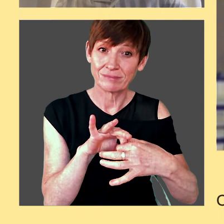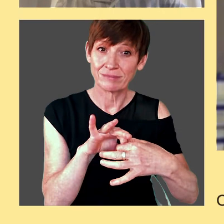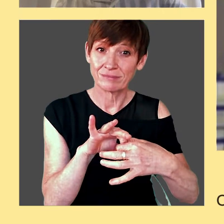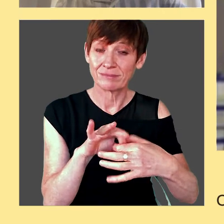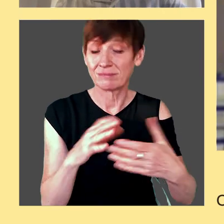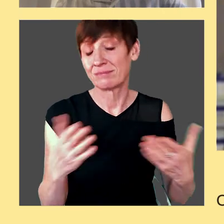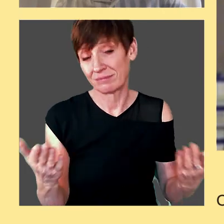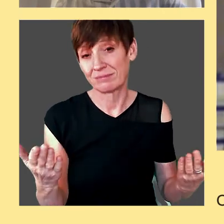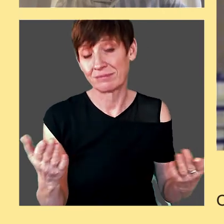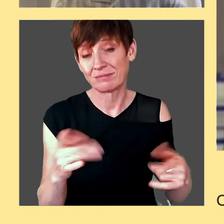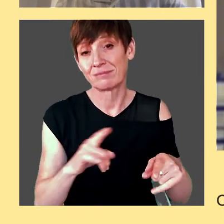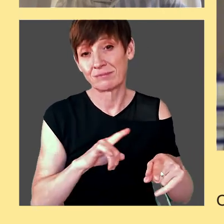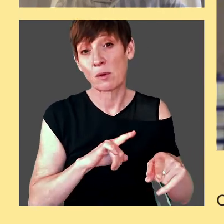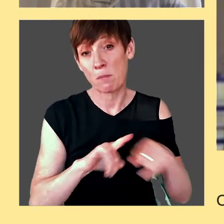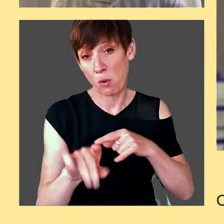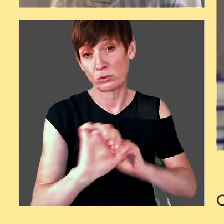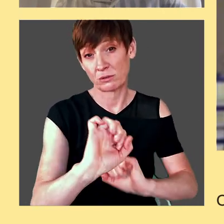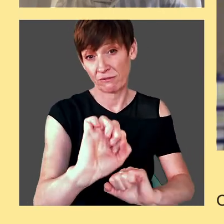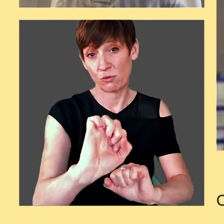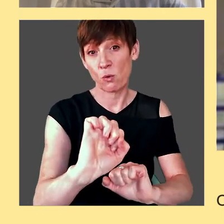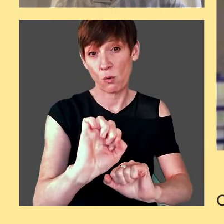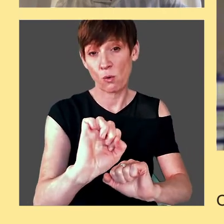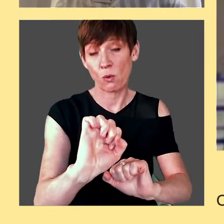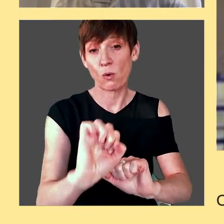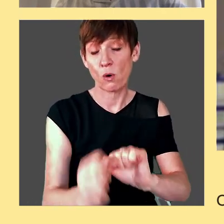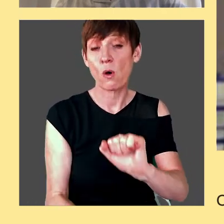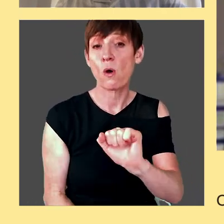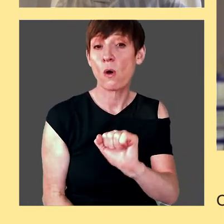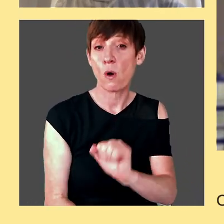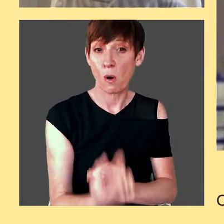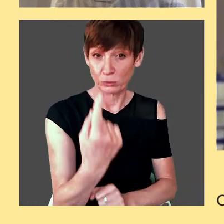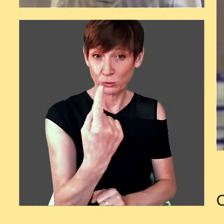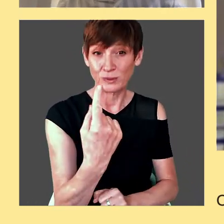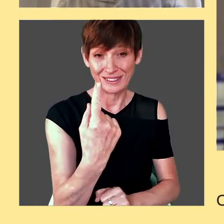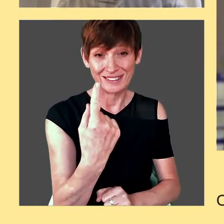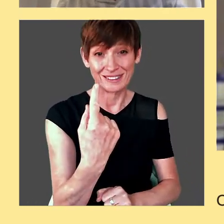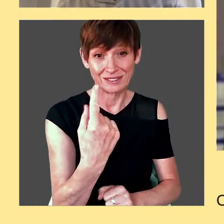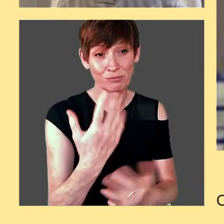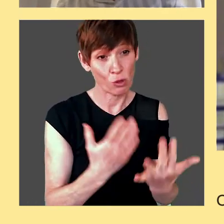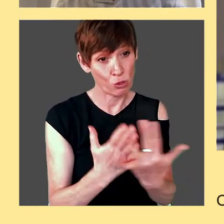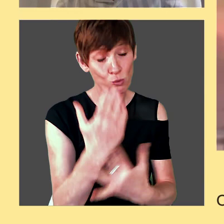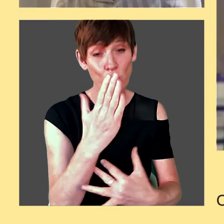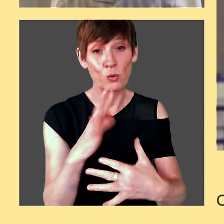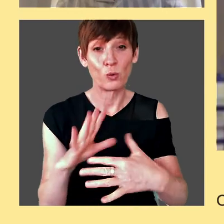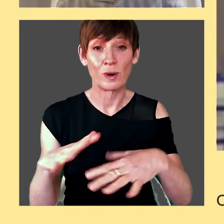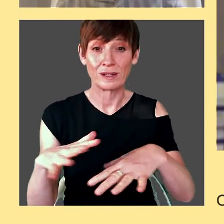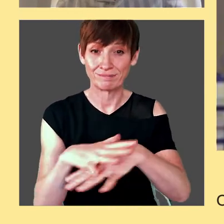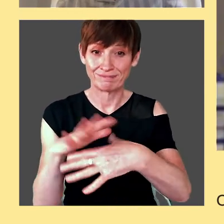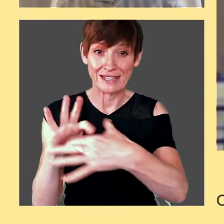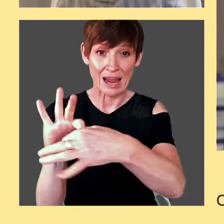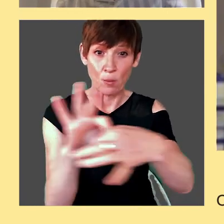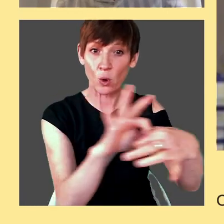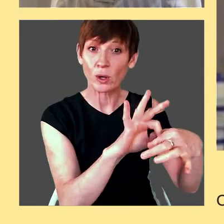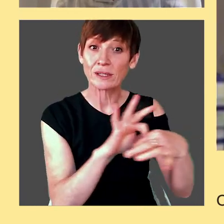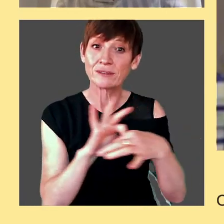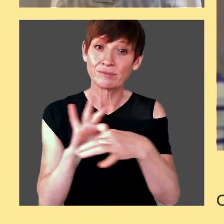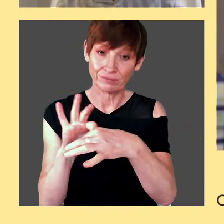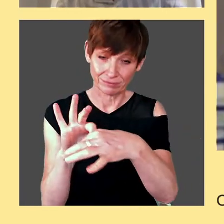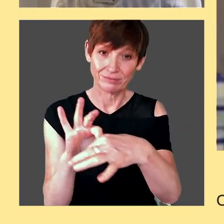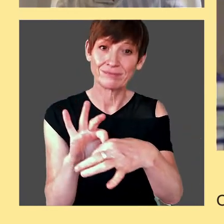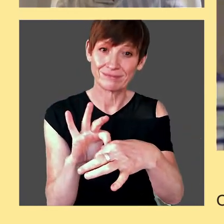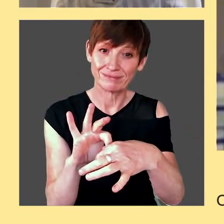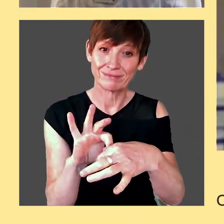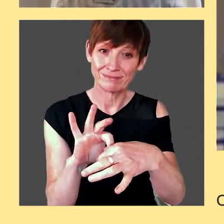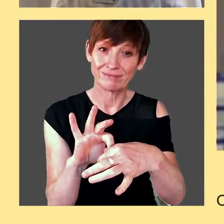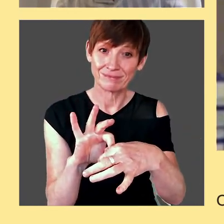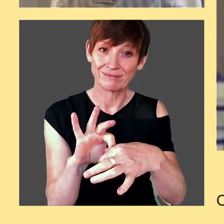Most of your opportunities comes from your network you build up before, and this is the best way to connect